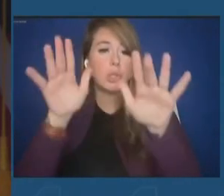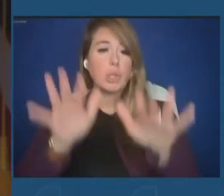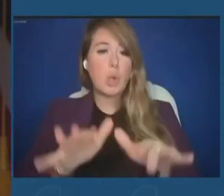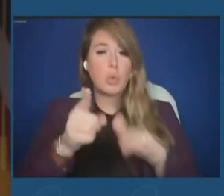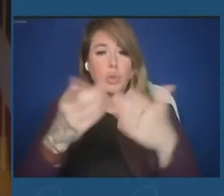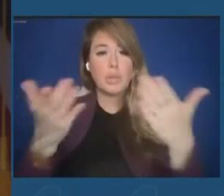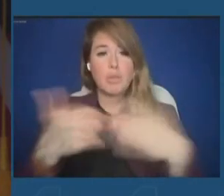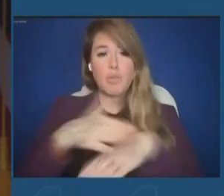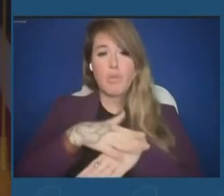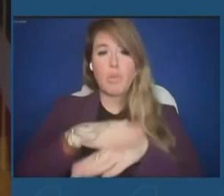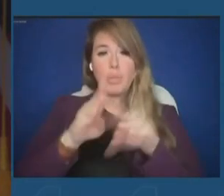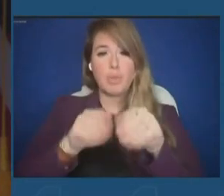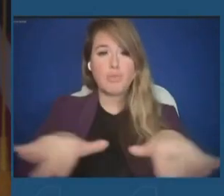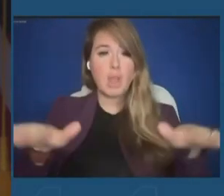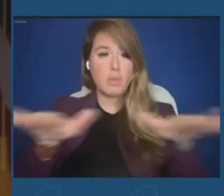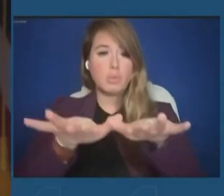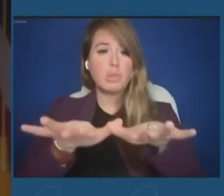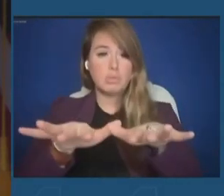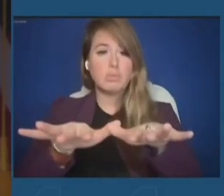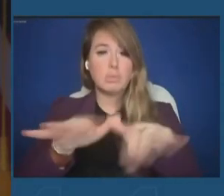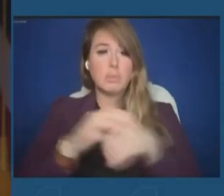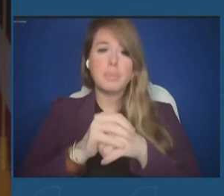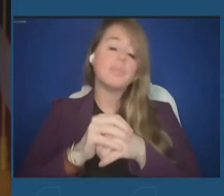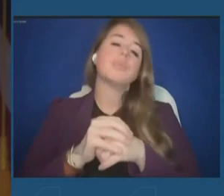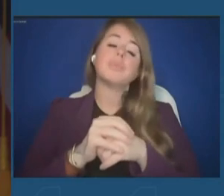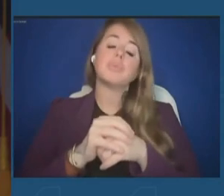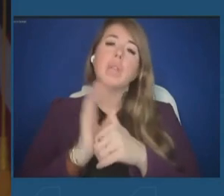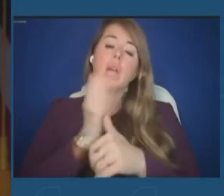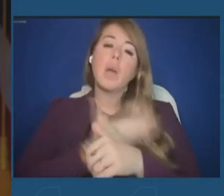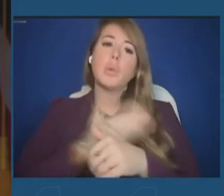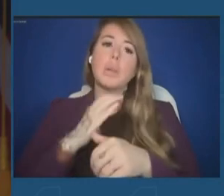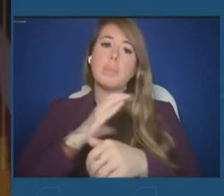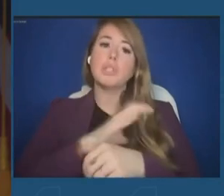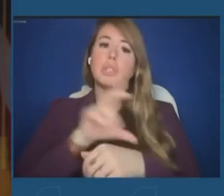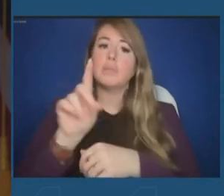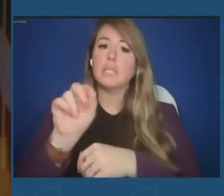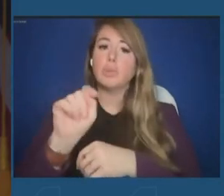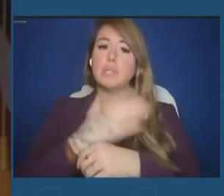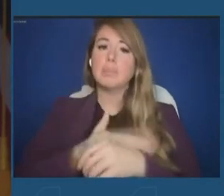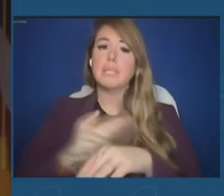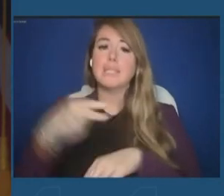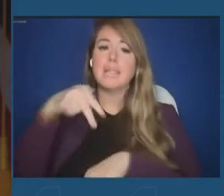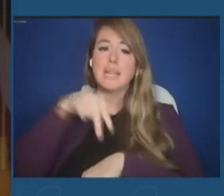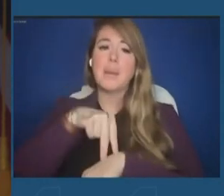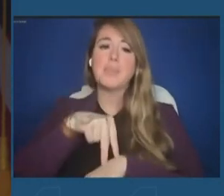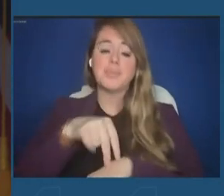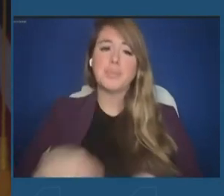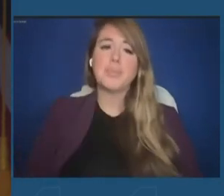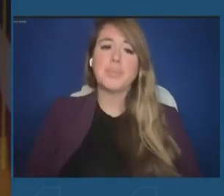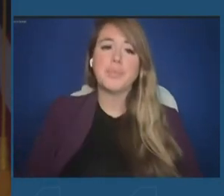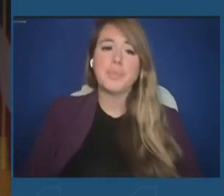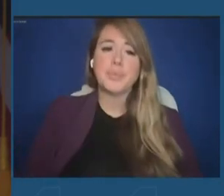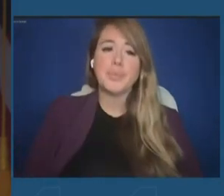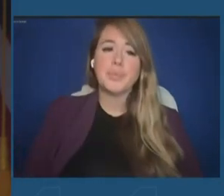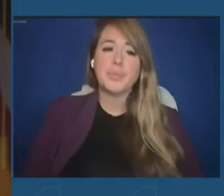ground. Marie Therese Dominguez, our Commissioner of DOT. Please stand up, Commissioner Dominguez.